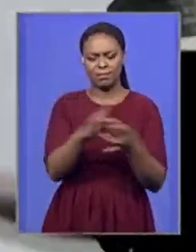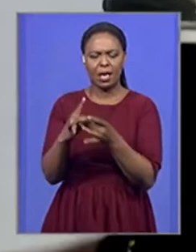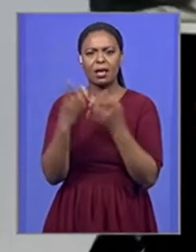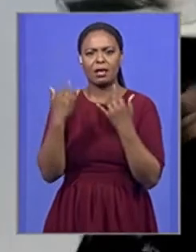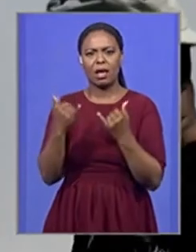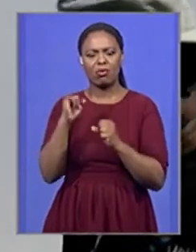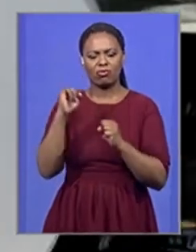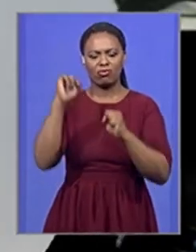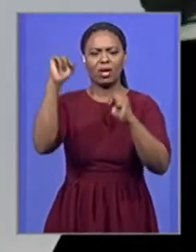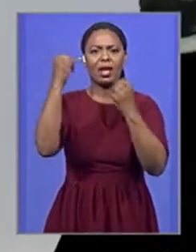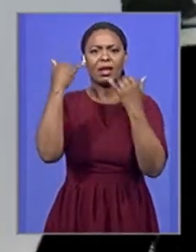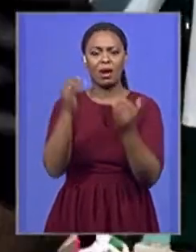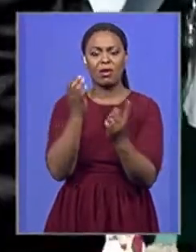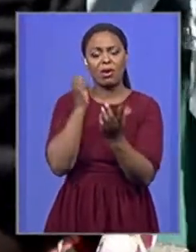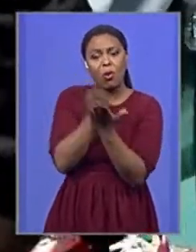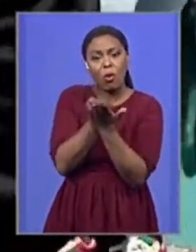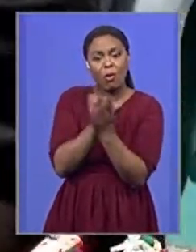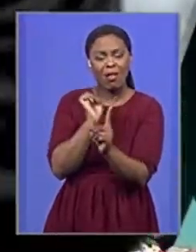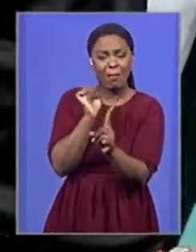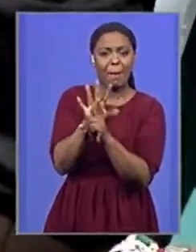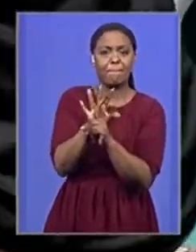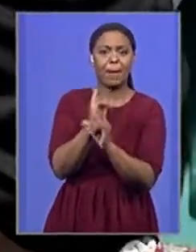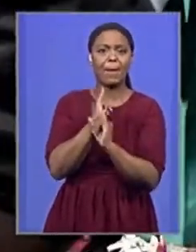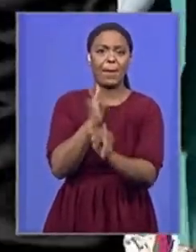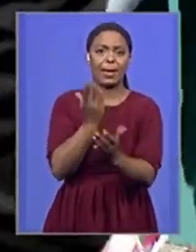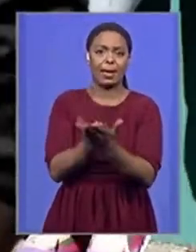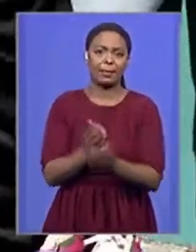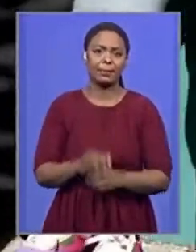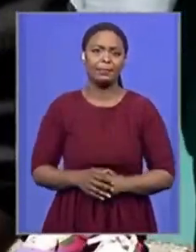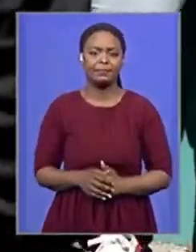Tzitluo bakila muruwa matata ama hulu Tzitluo bakila muruwa